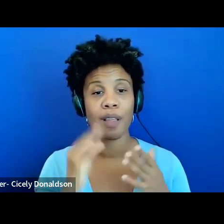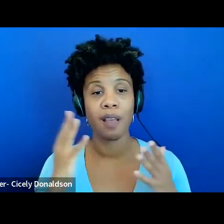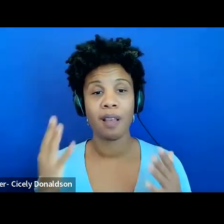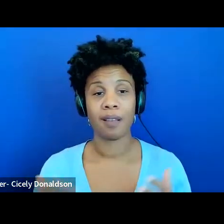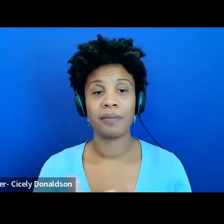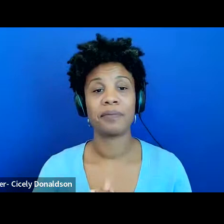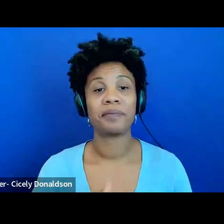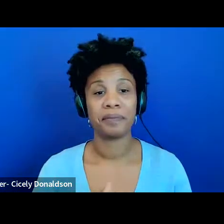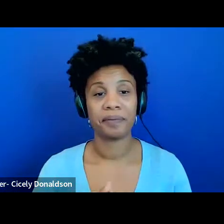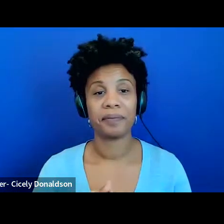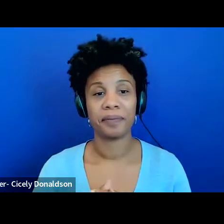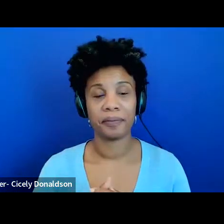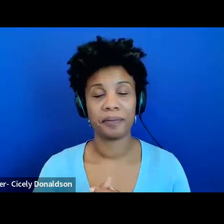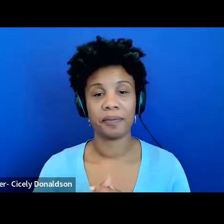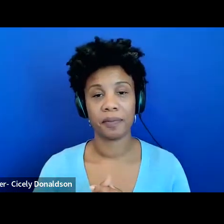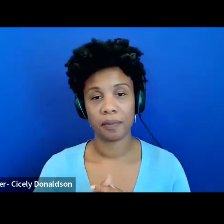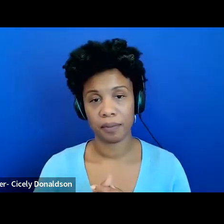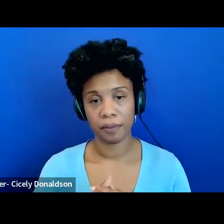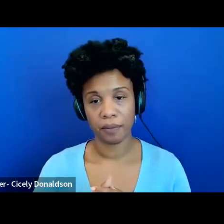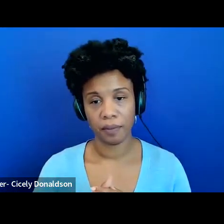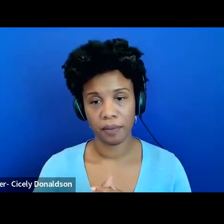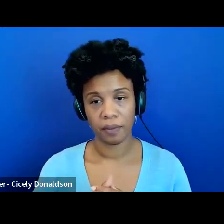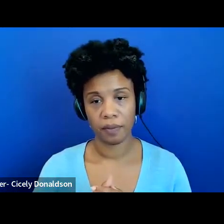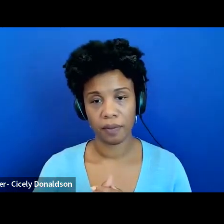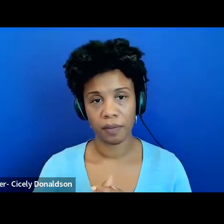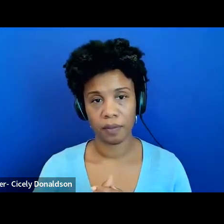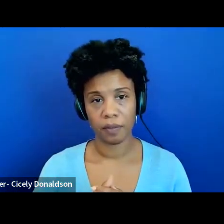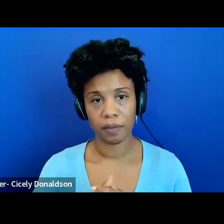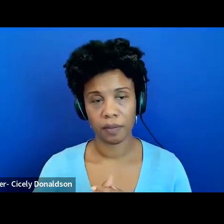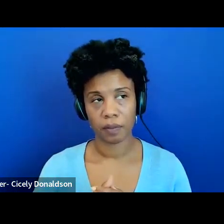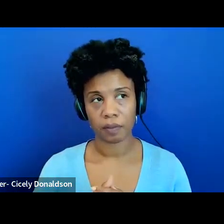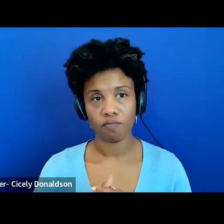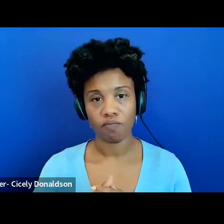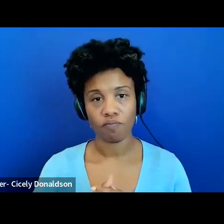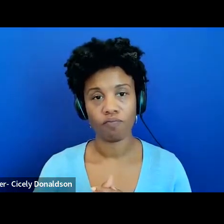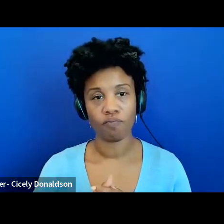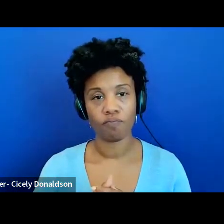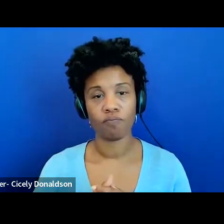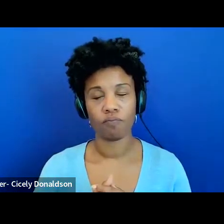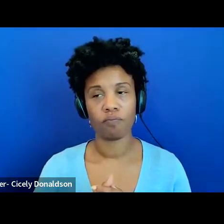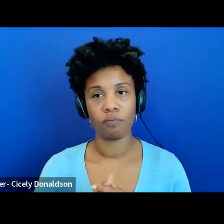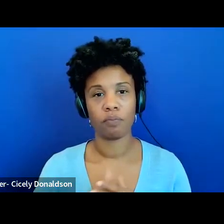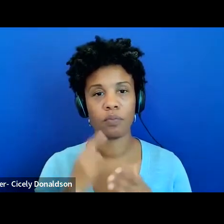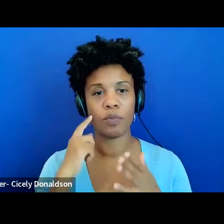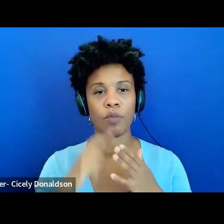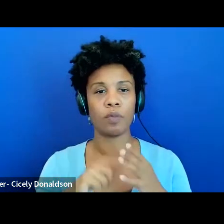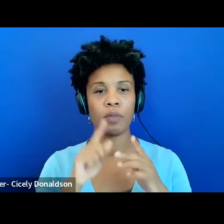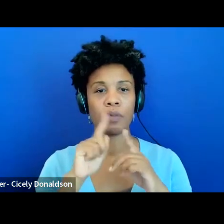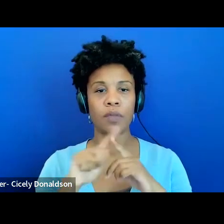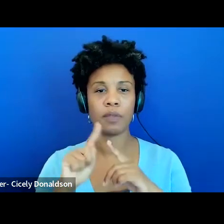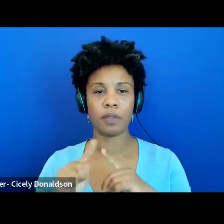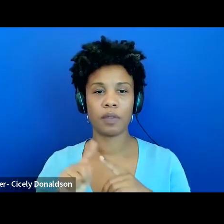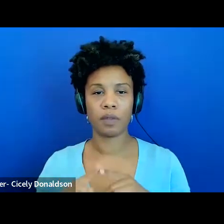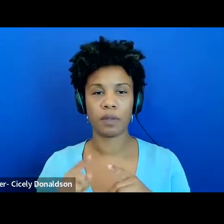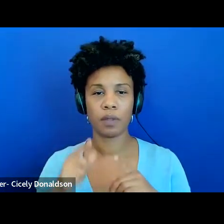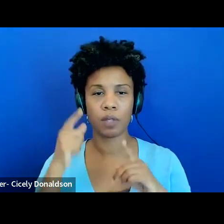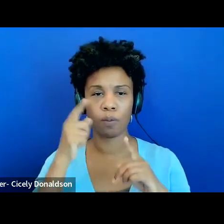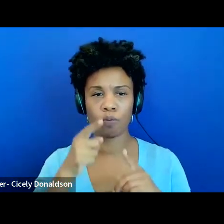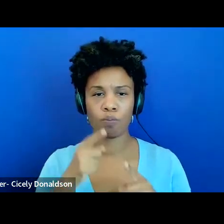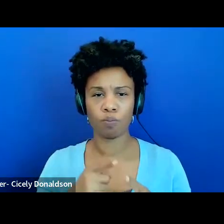know, a number of issues came out of that in terms of looking at, you